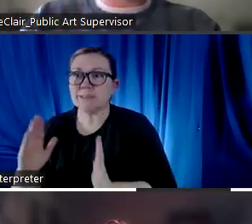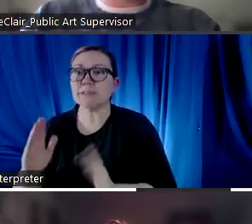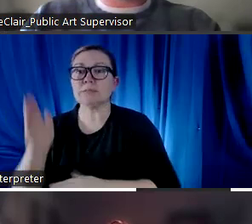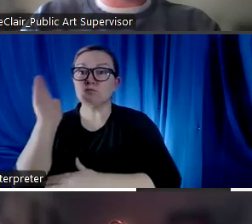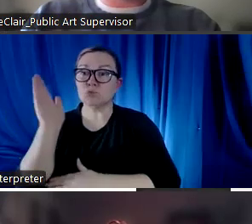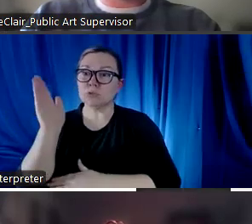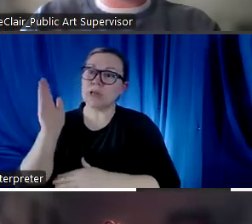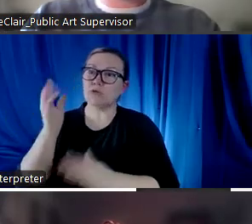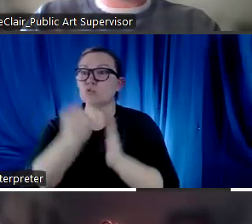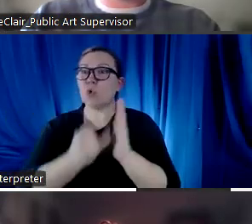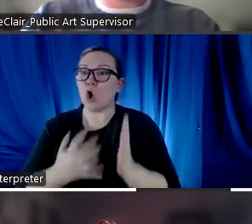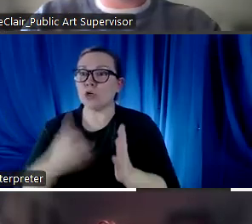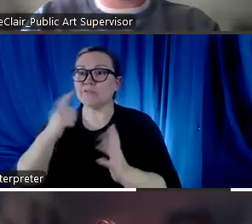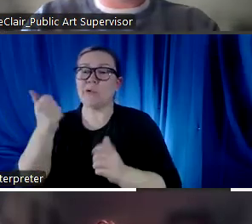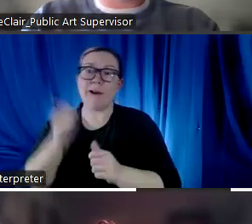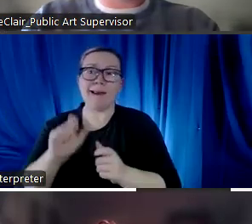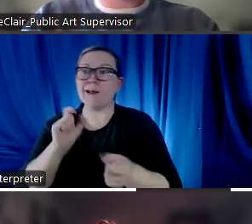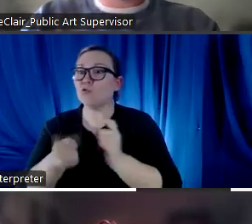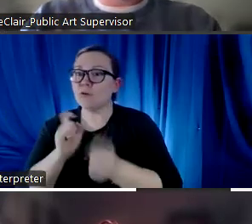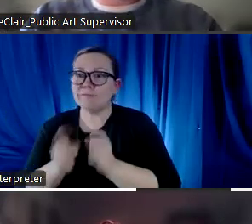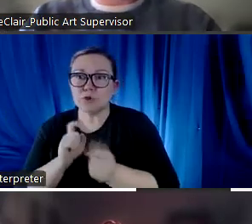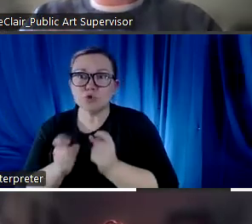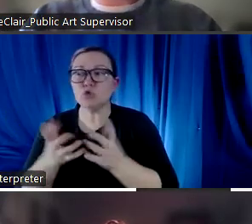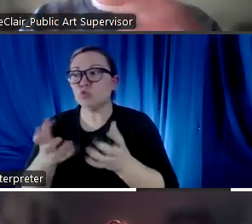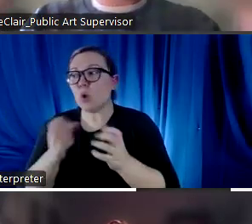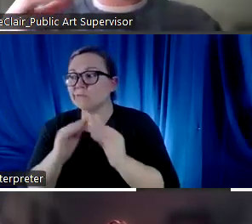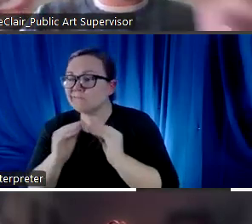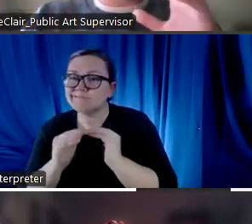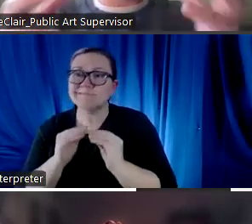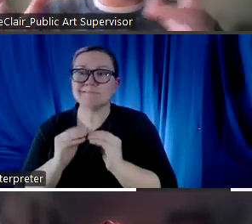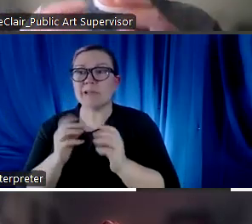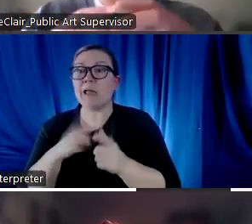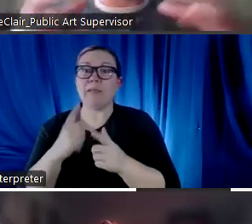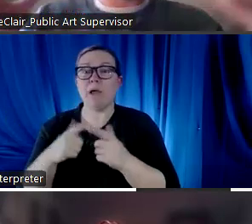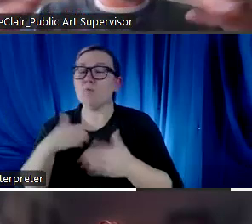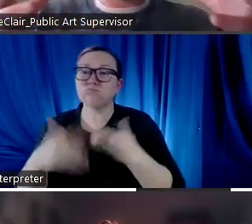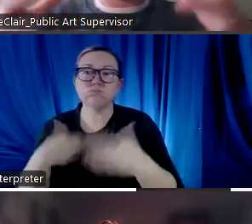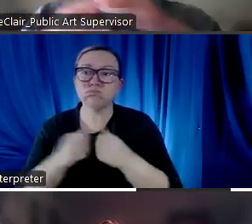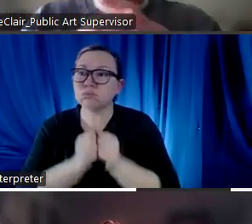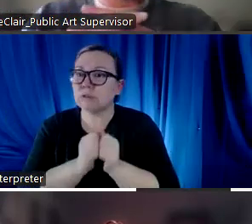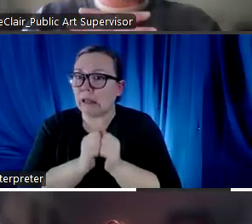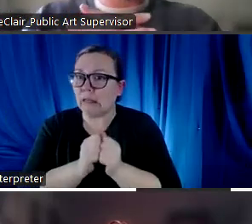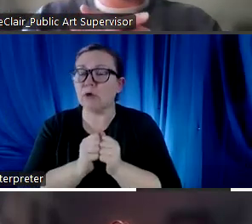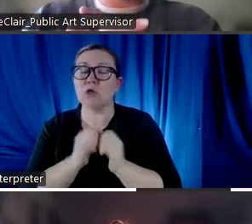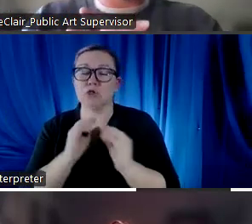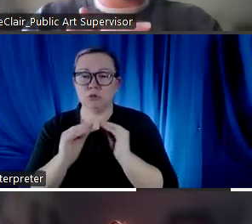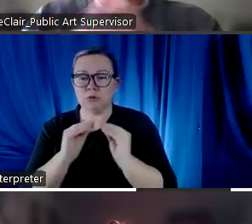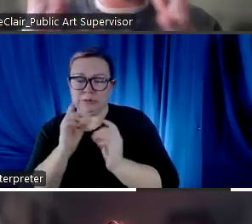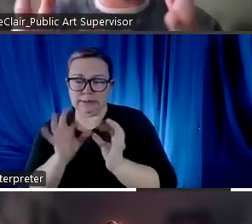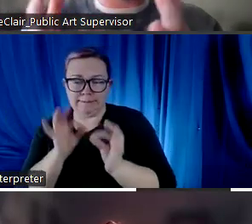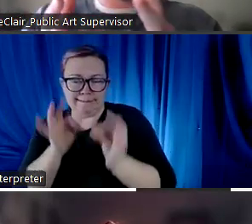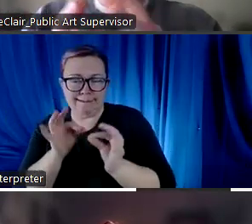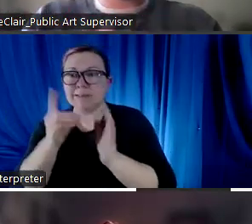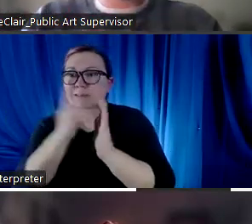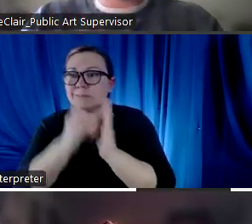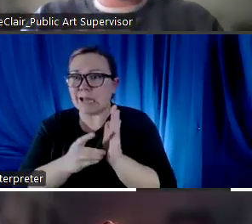the artist for any revisions that are being requested, and just work through that process together to refine the design to a point where we can